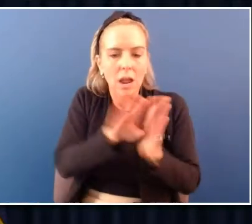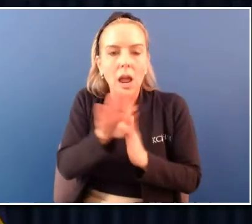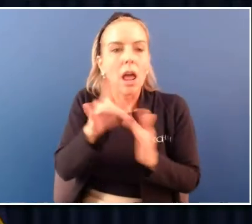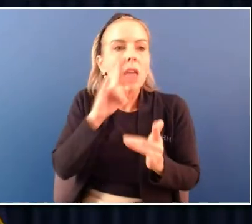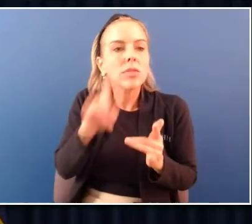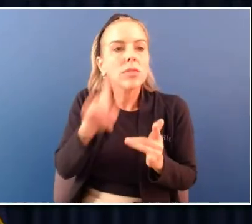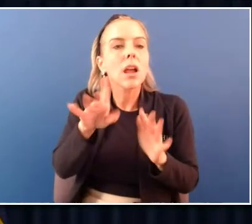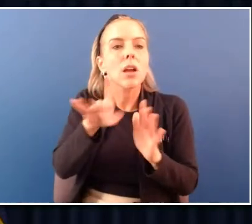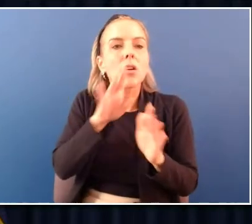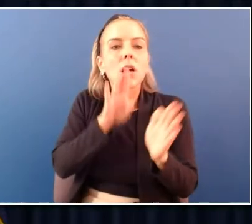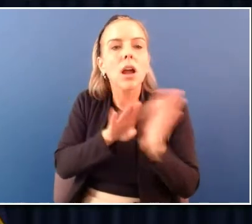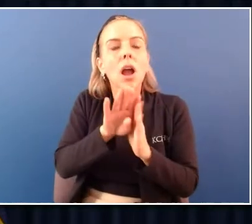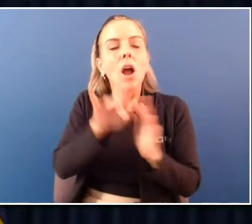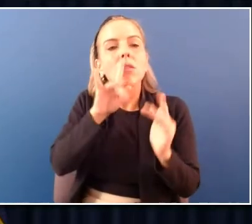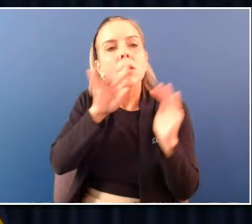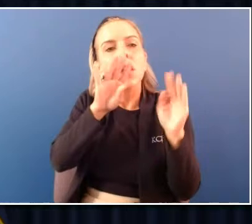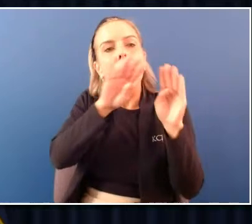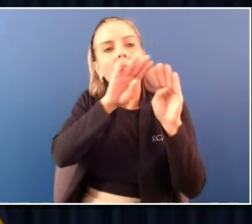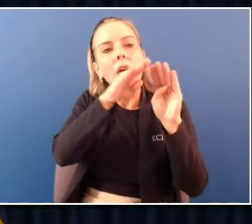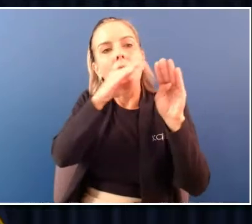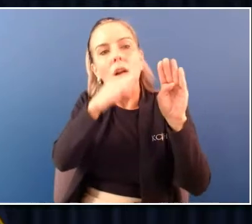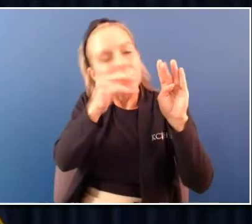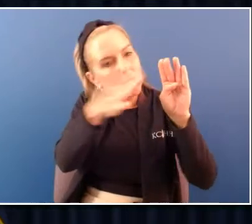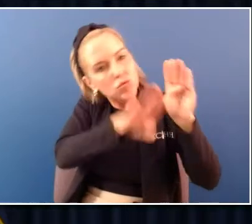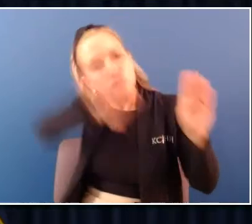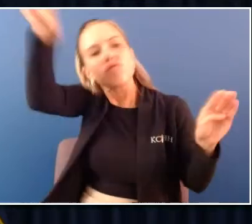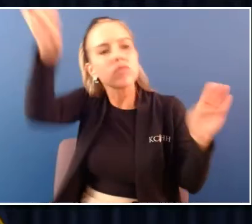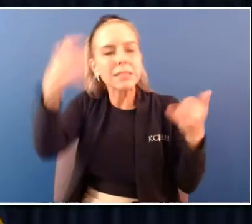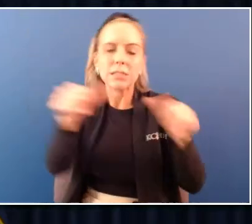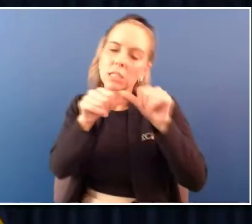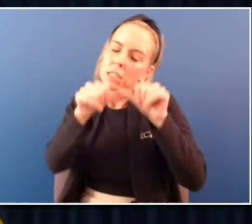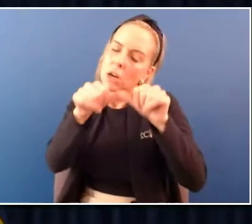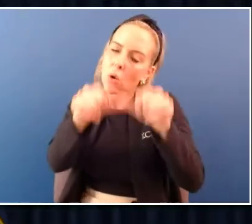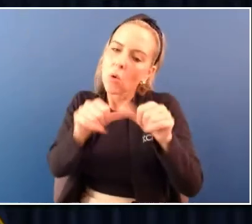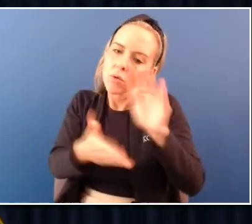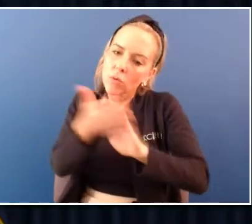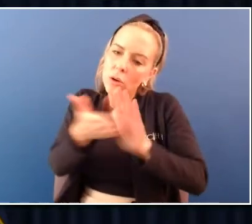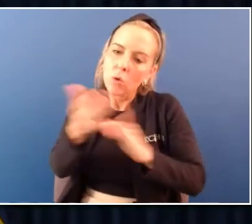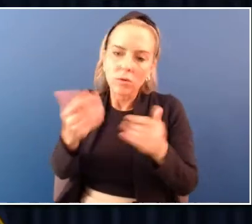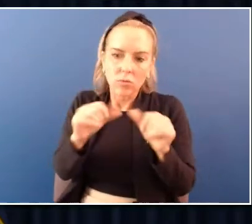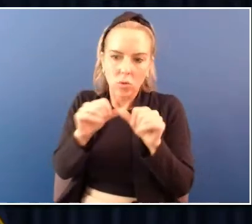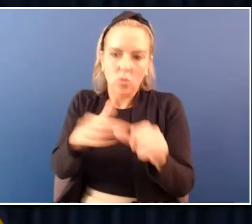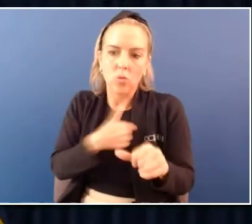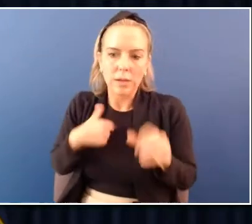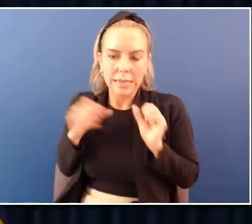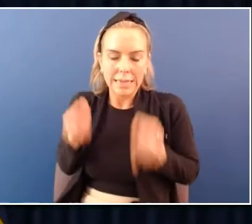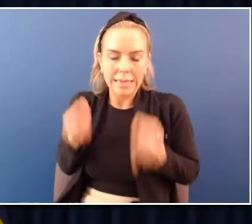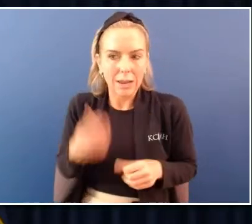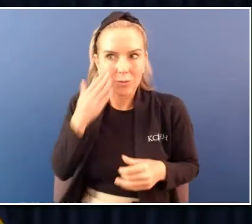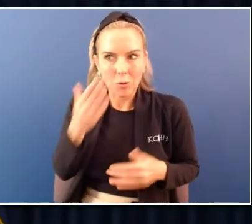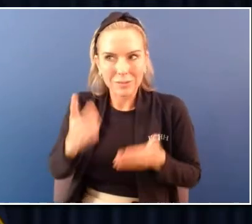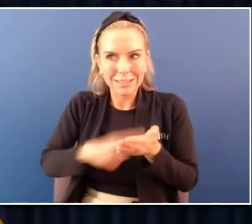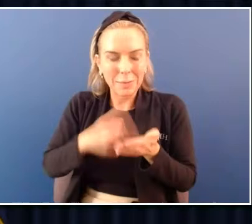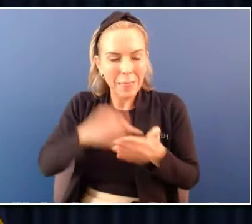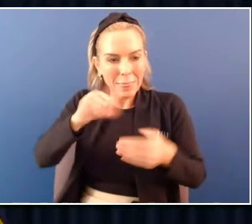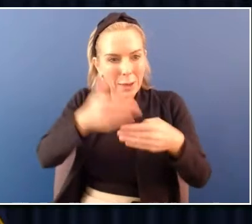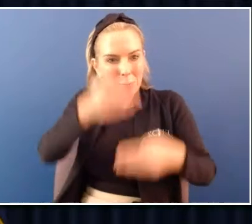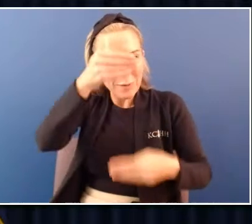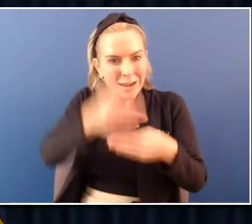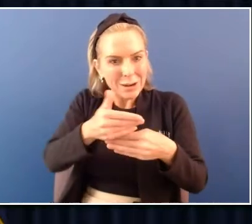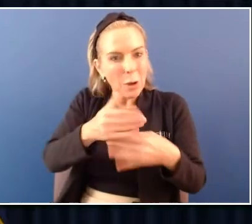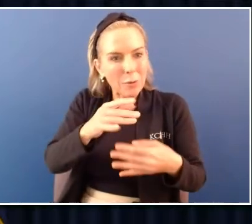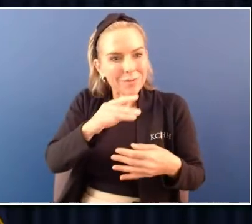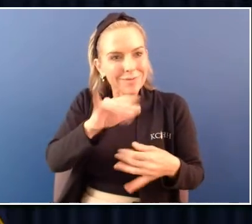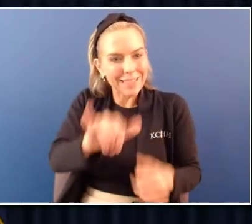at all. And that's really important to keep that going as long as we can. We never know how long these windows of rapid growth will